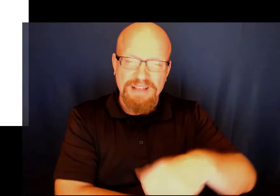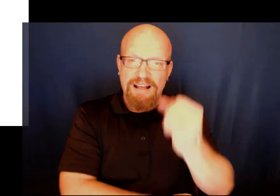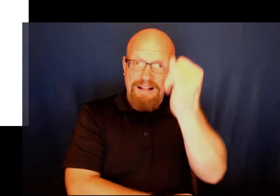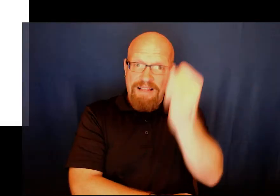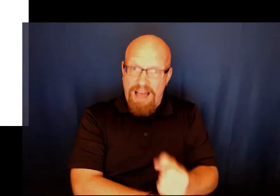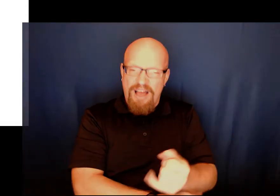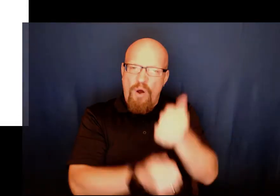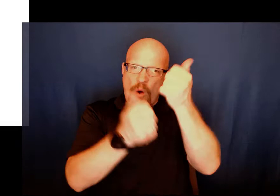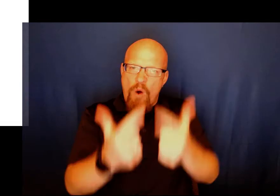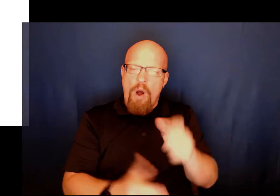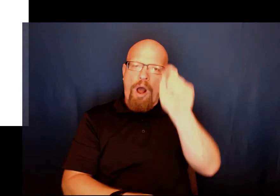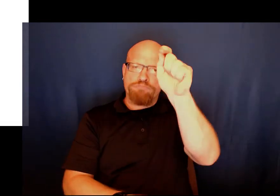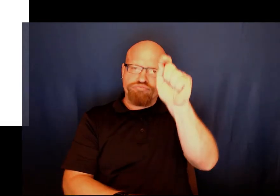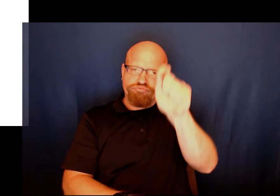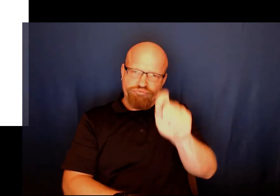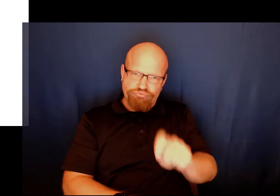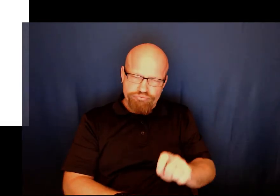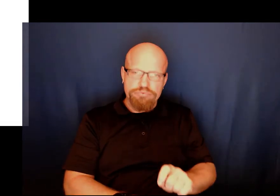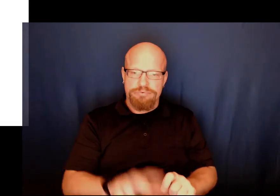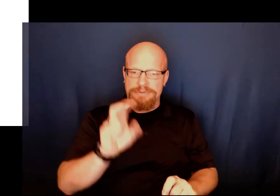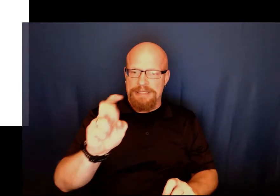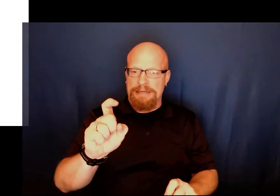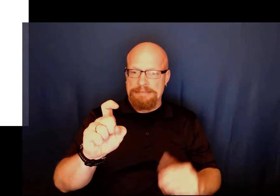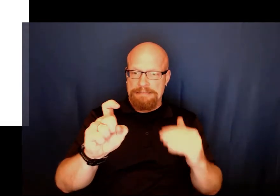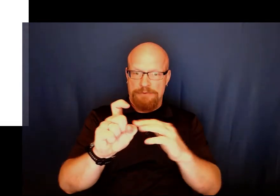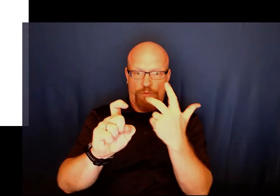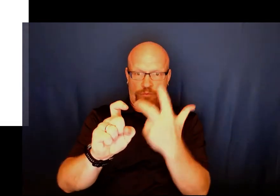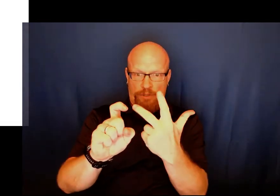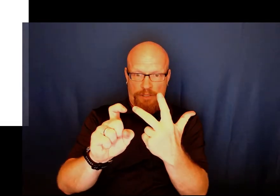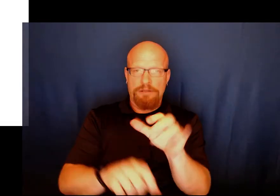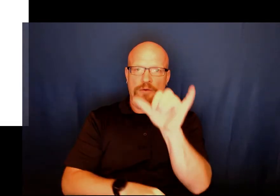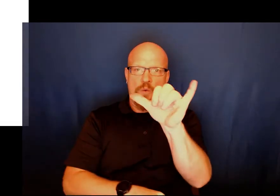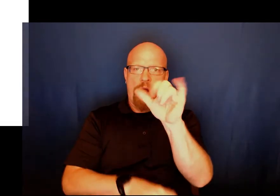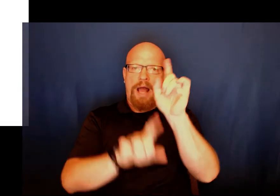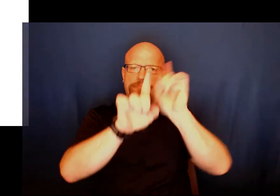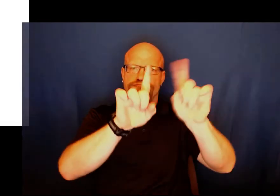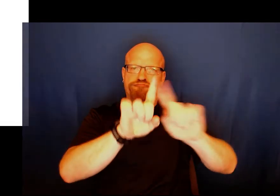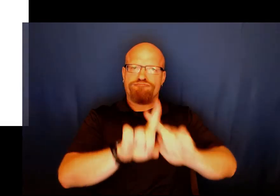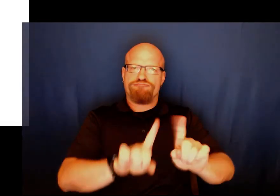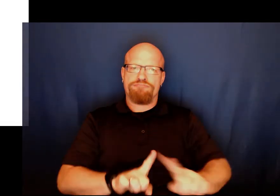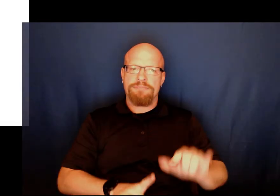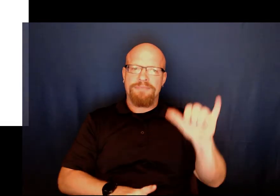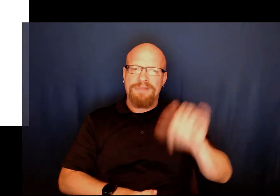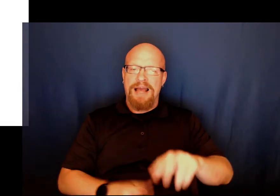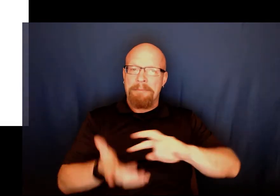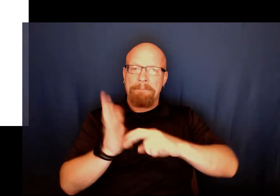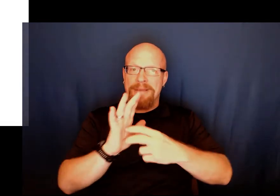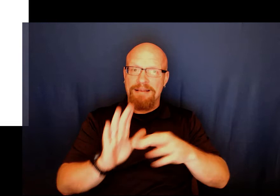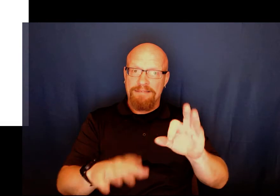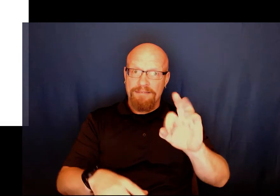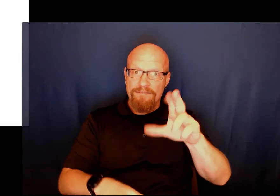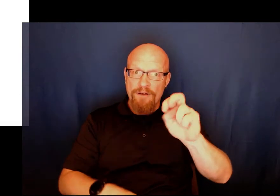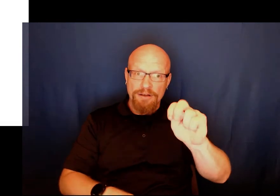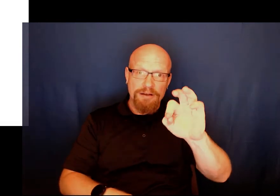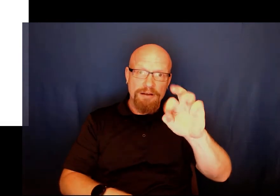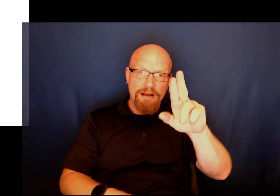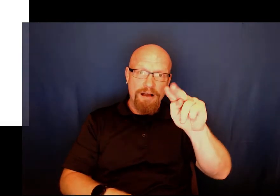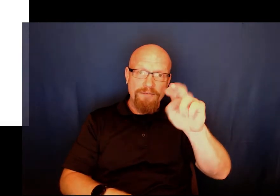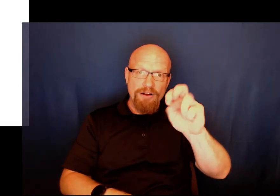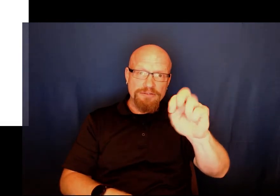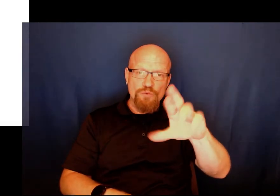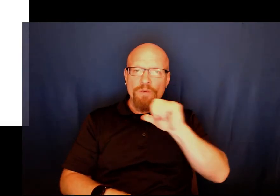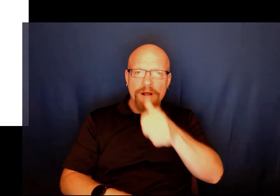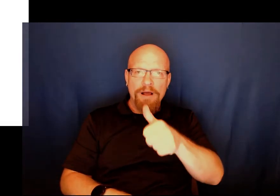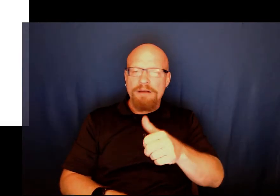So, this line, all the points are on this line. X always equals 3, and y has many different